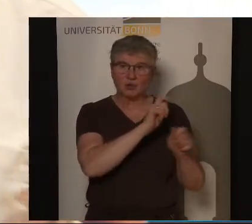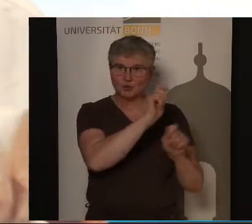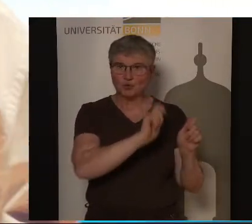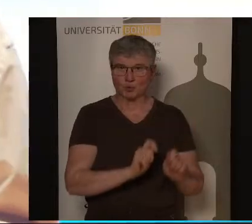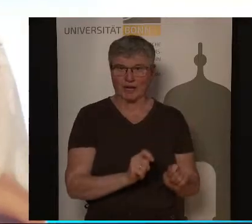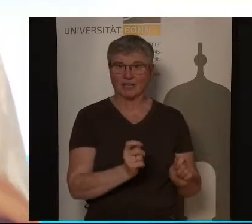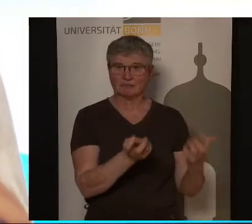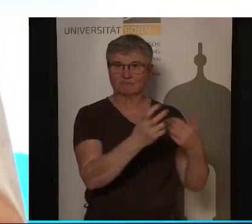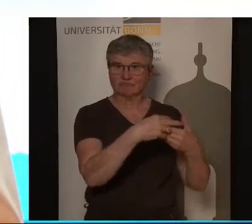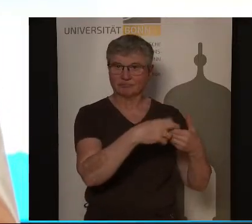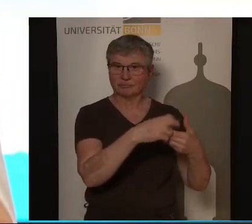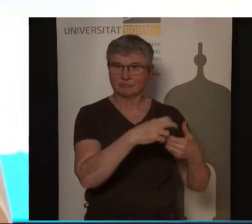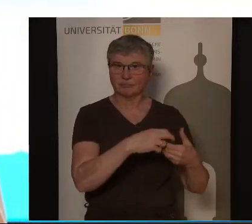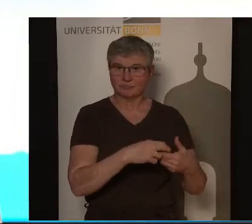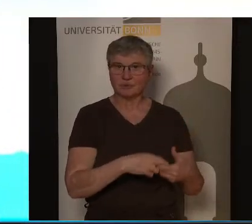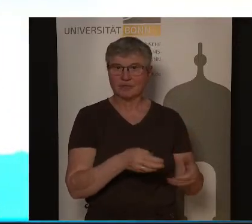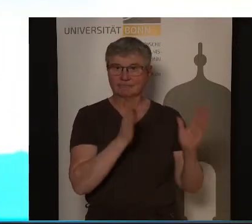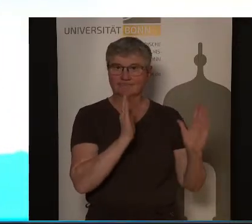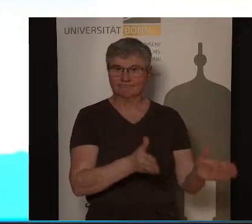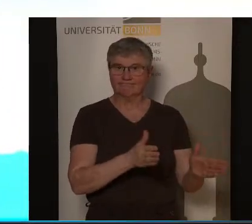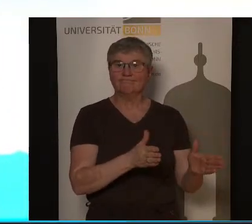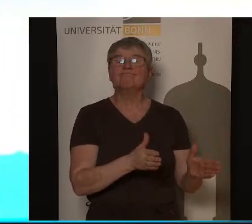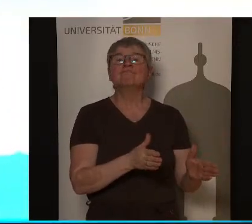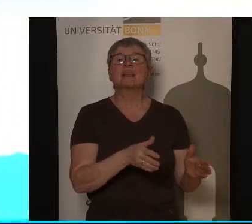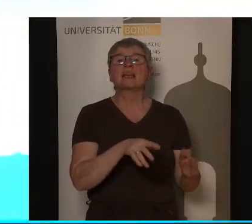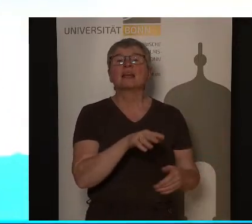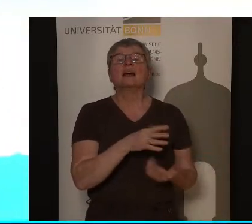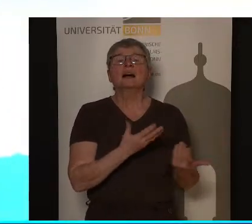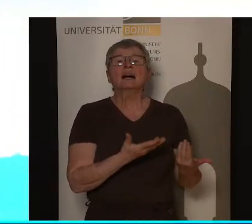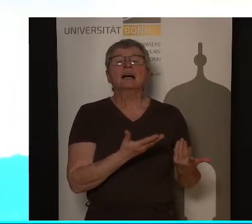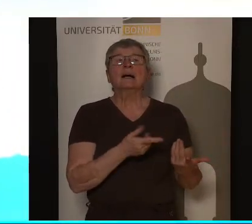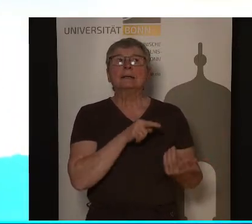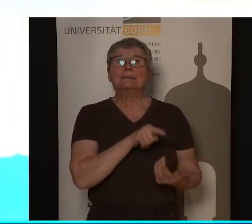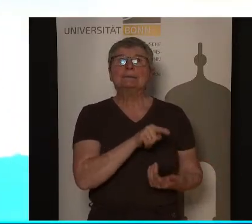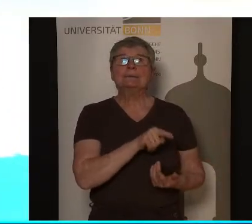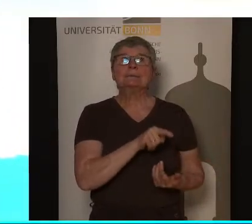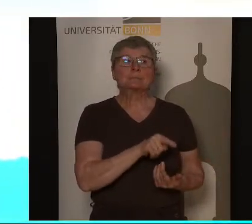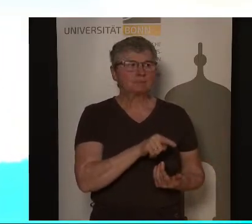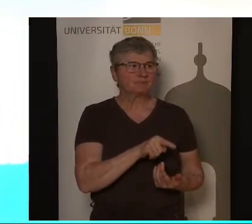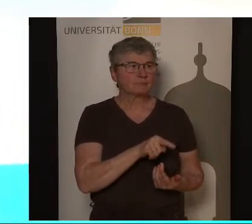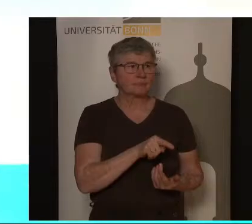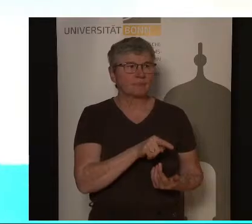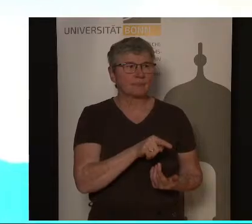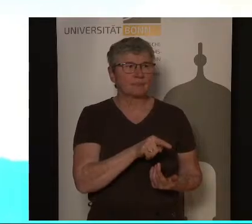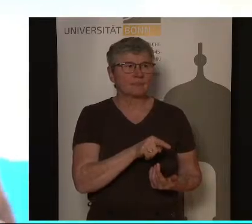with one of the faculties that's our largest one.